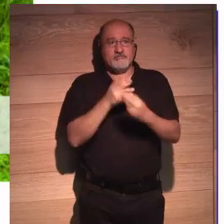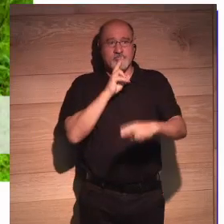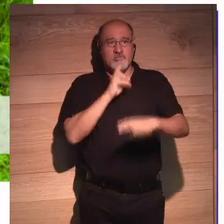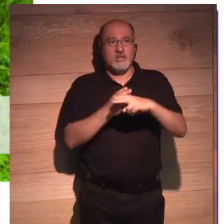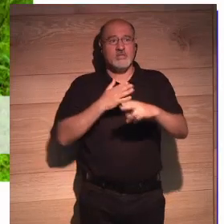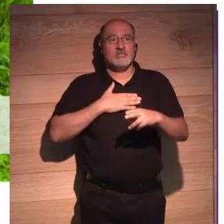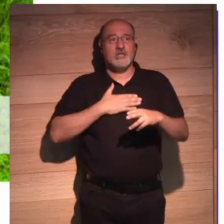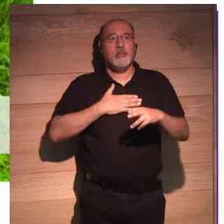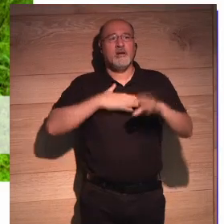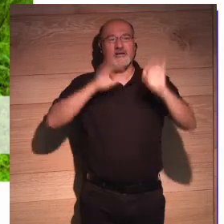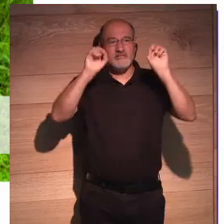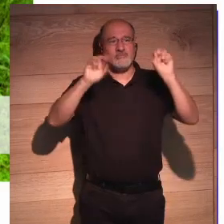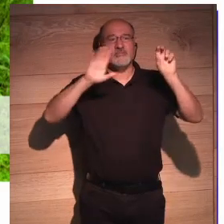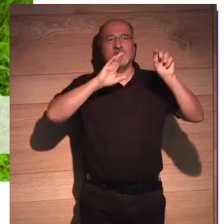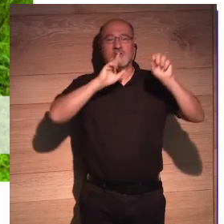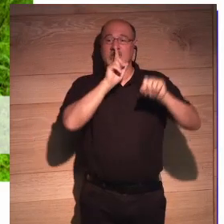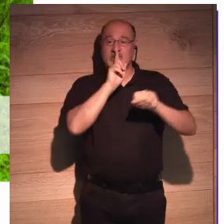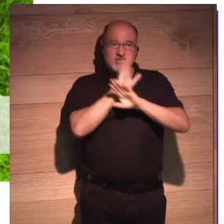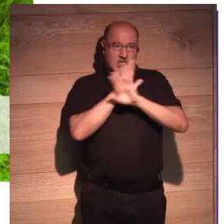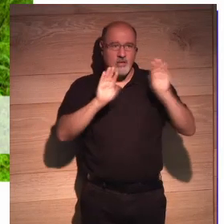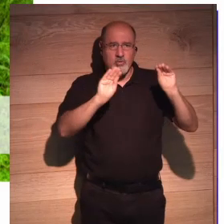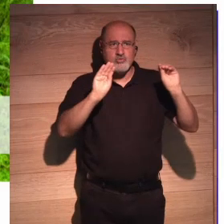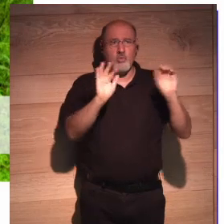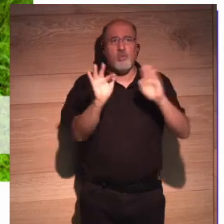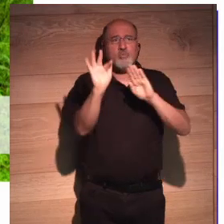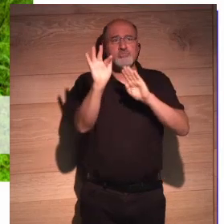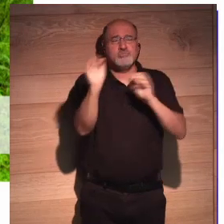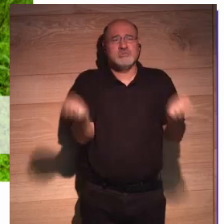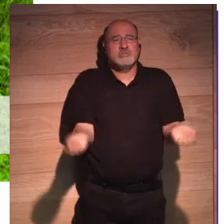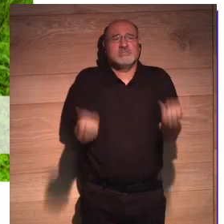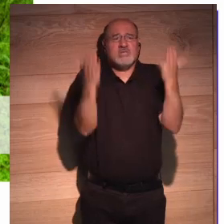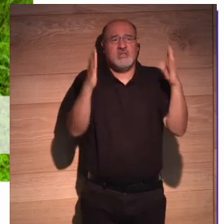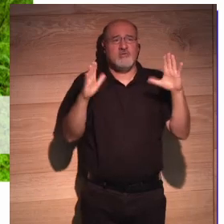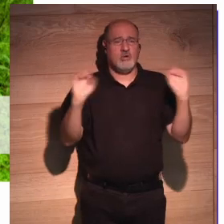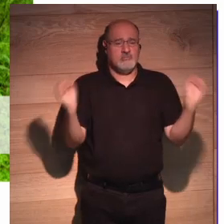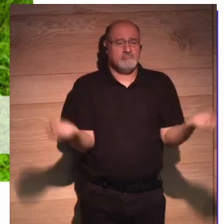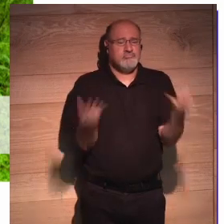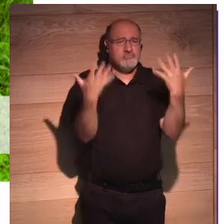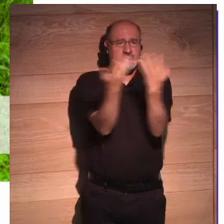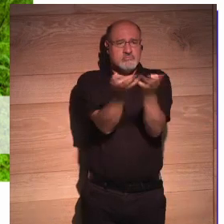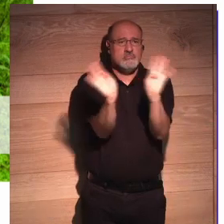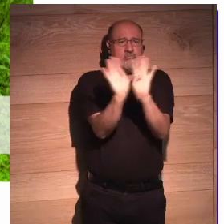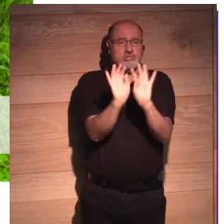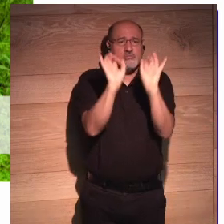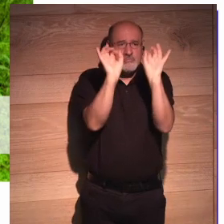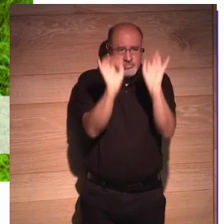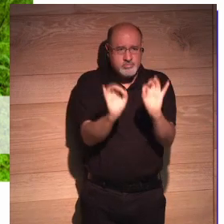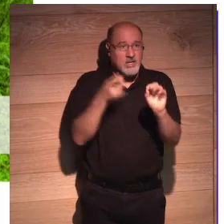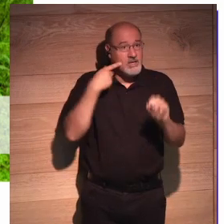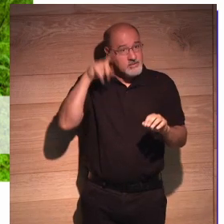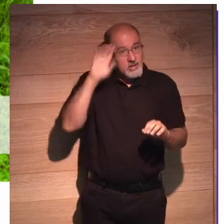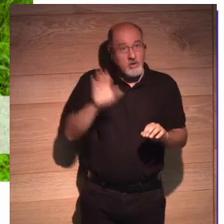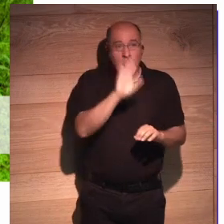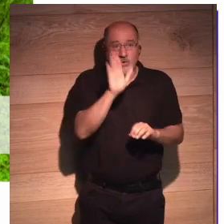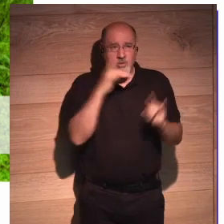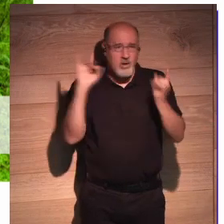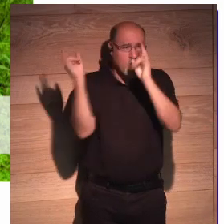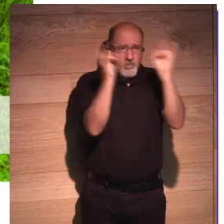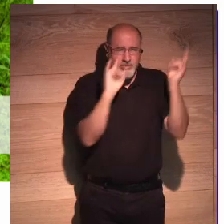VR experience where you get to go to one of the USA's last remaining rainforests. It's in Washington